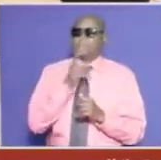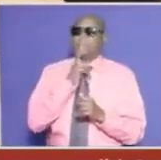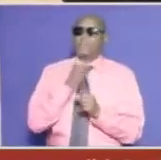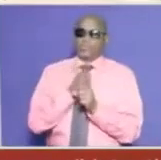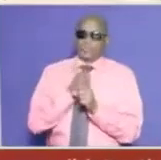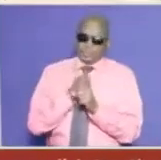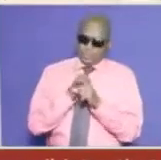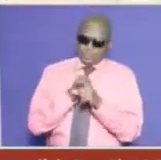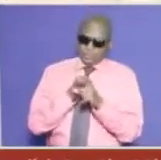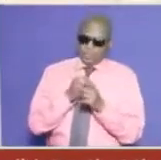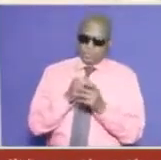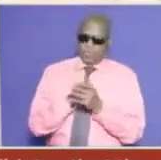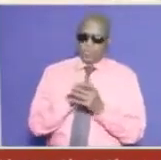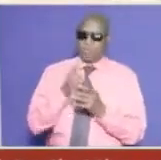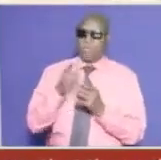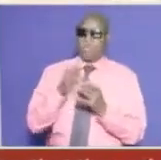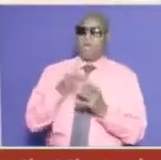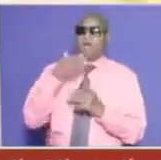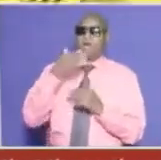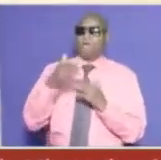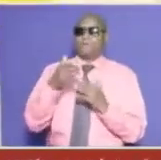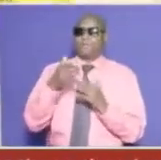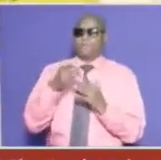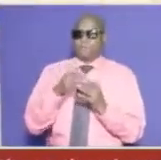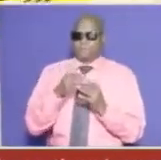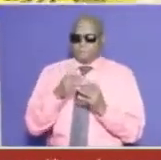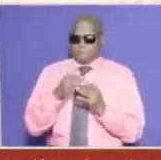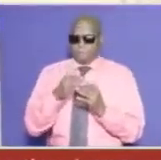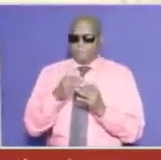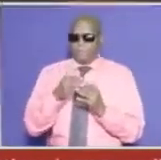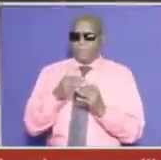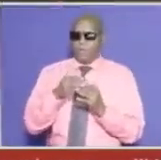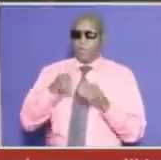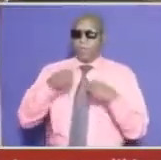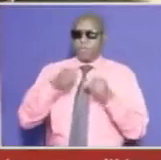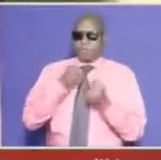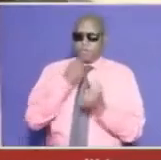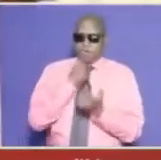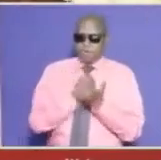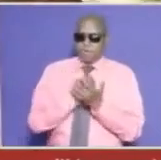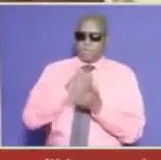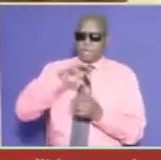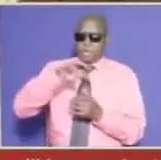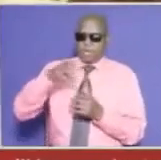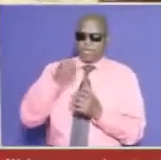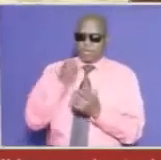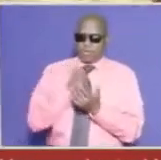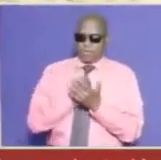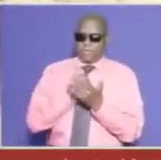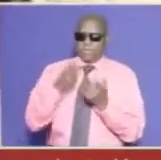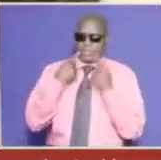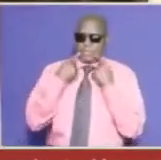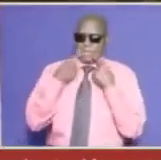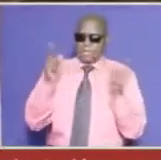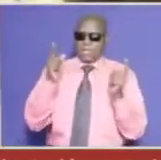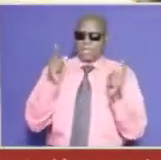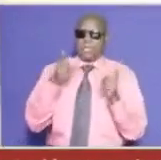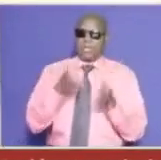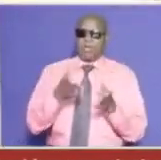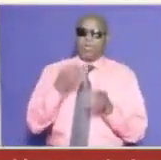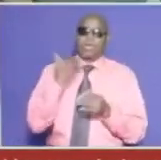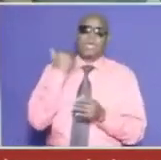comes 3 days after the closure of the boda-boda office situated at the county government offices after it was declared a crime